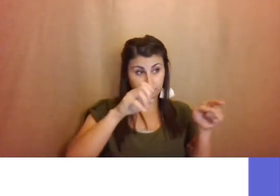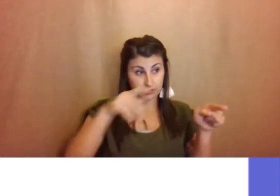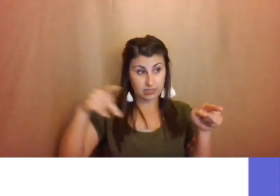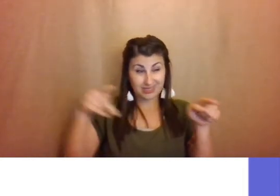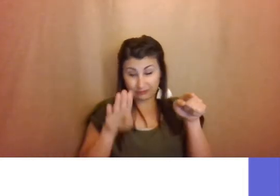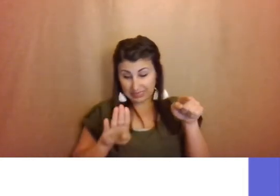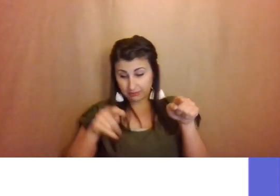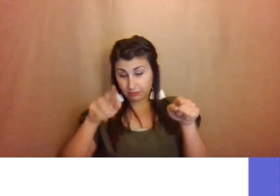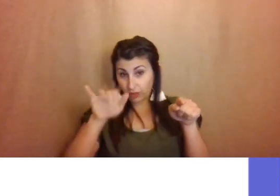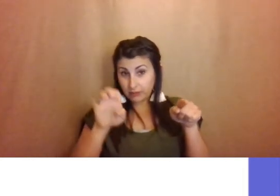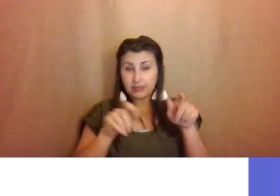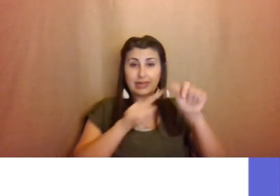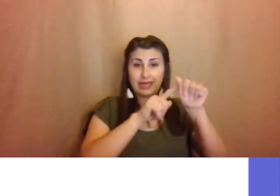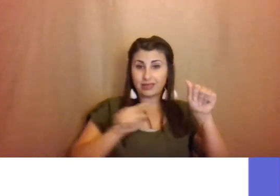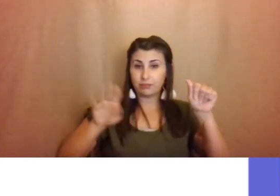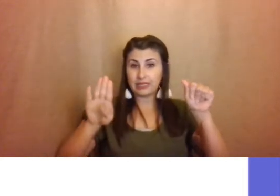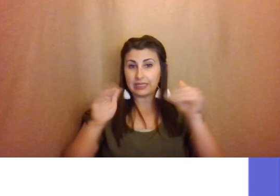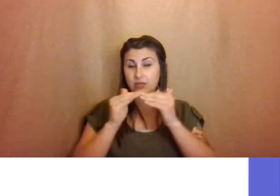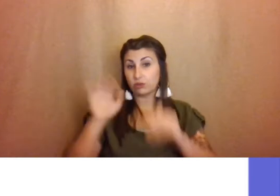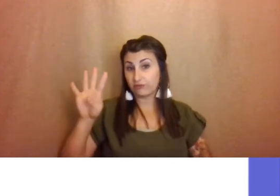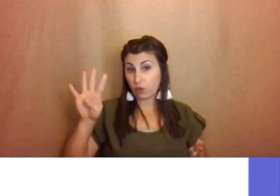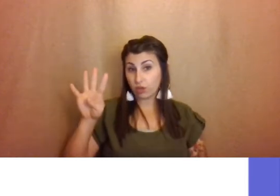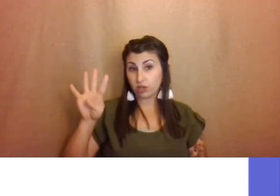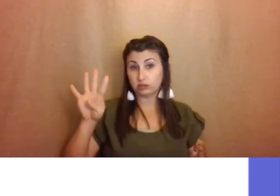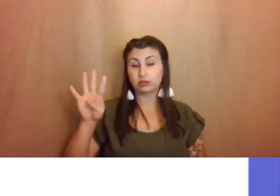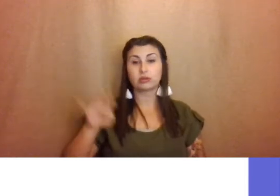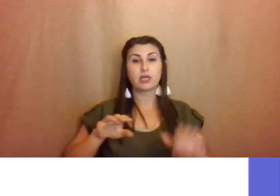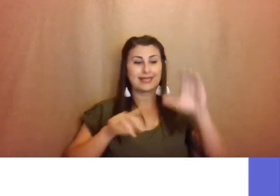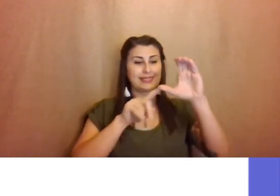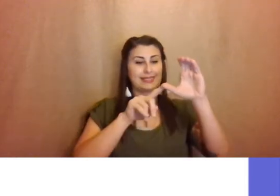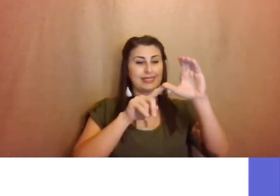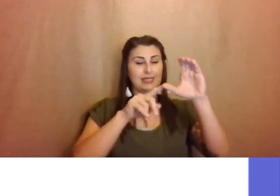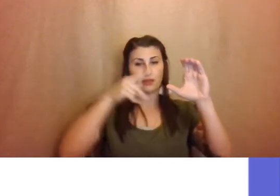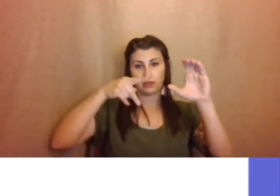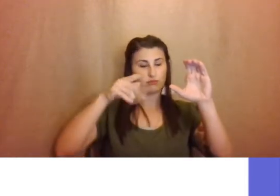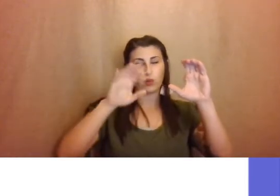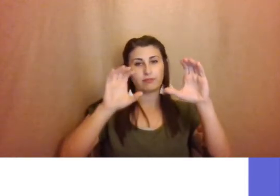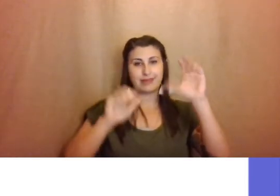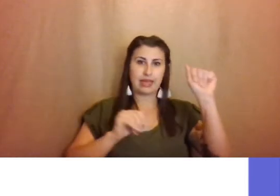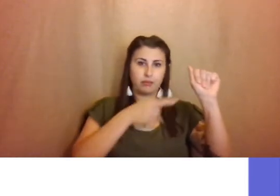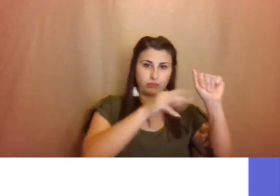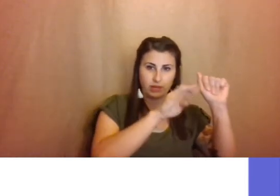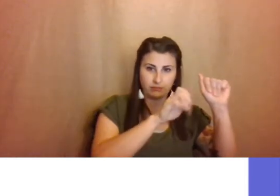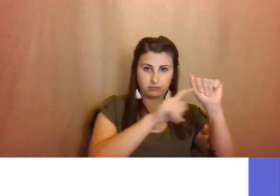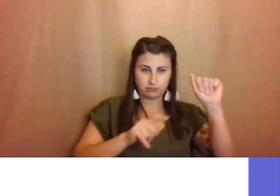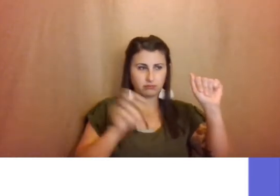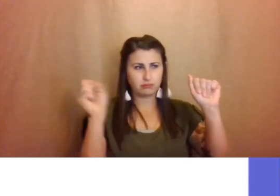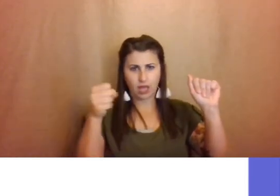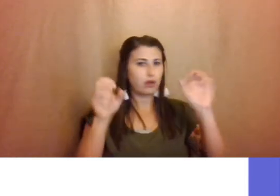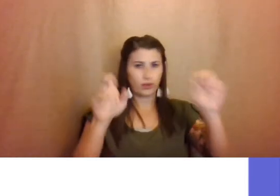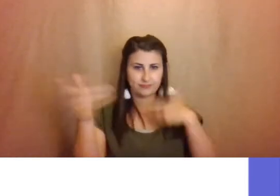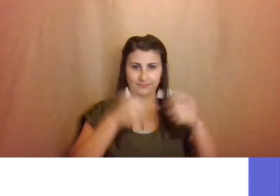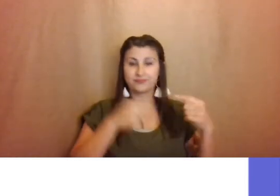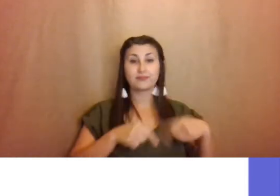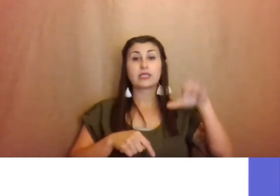B prime. A to B is 4. C prime, well that was A prime to,